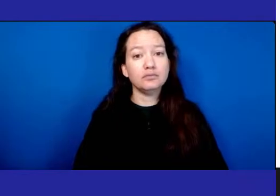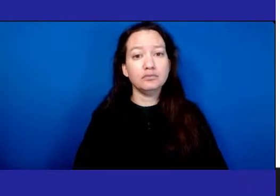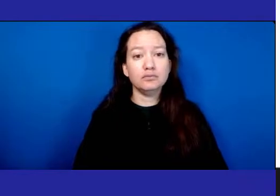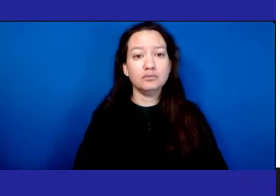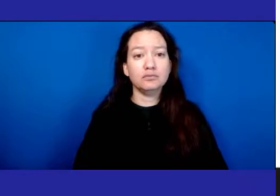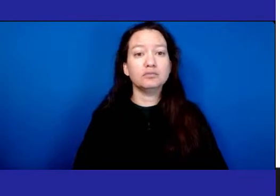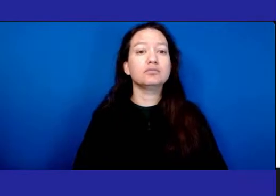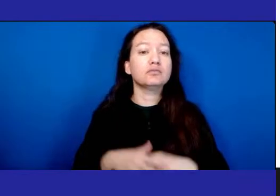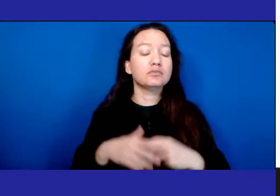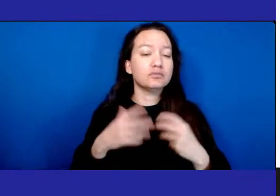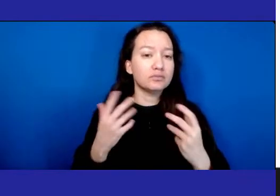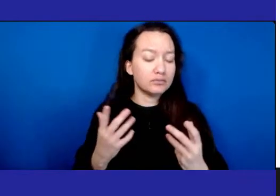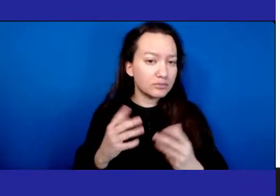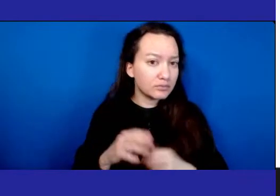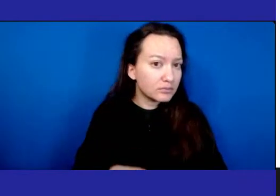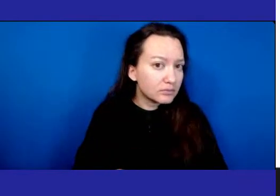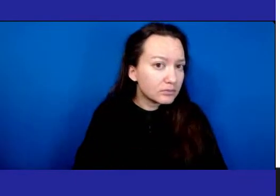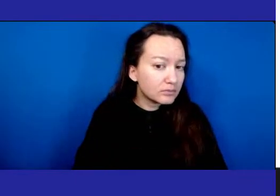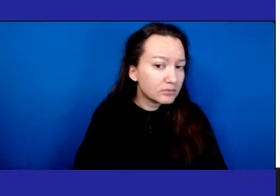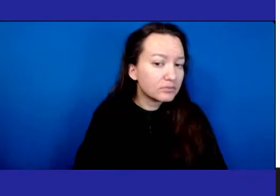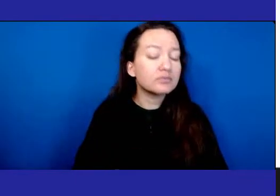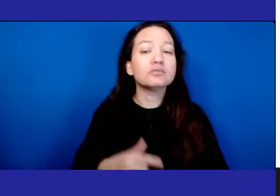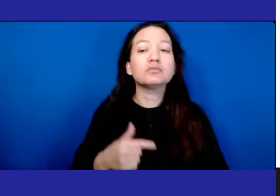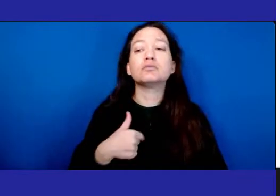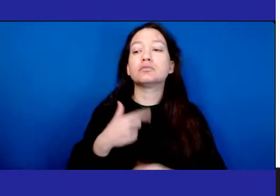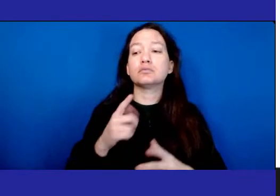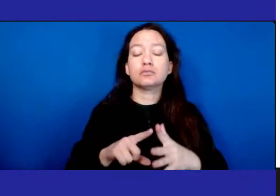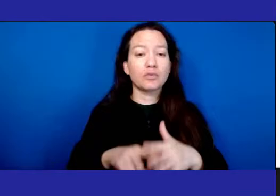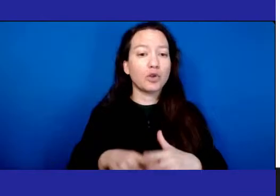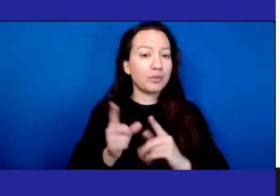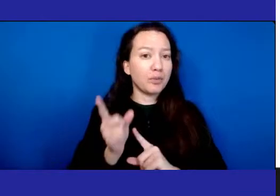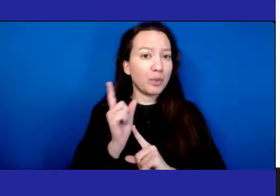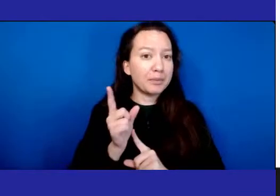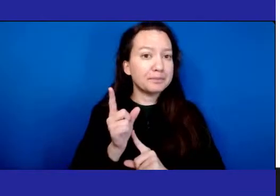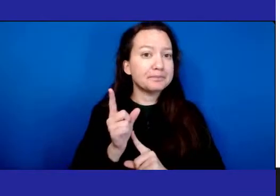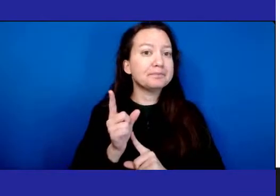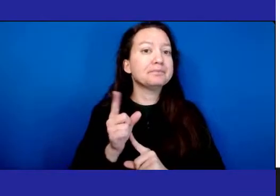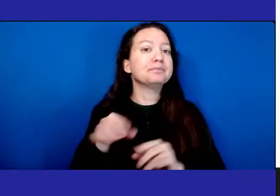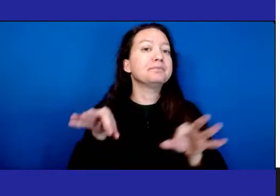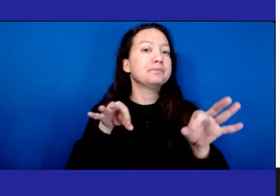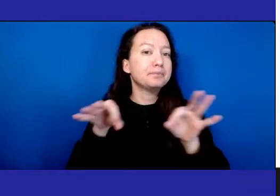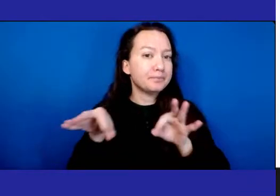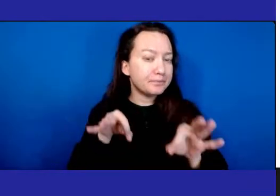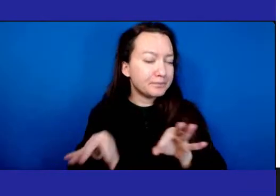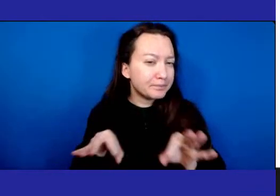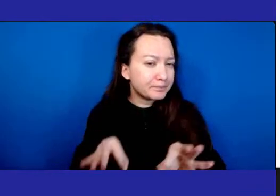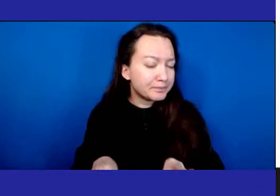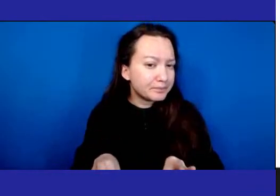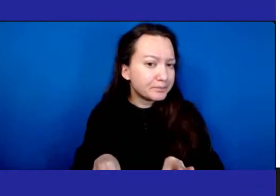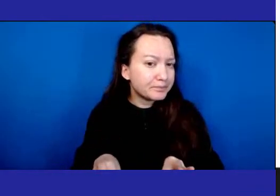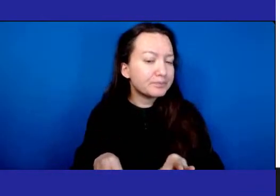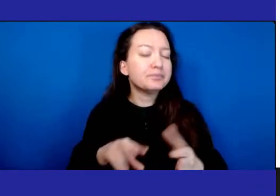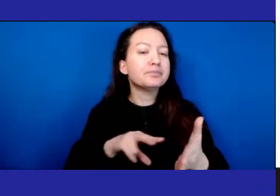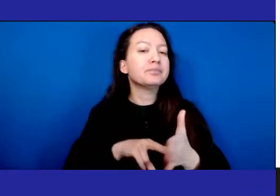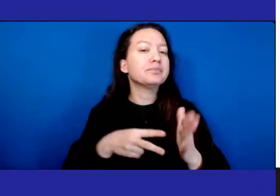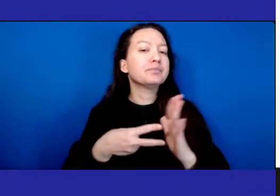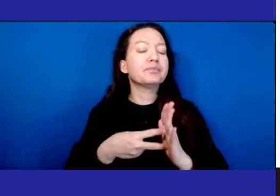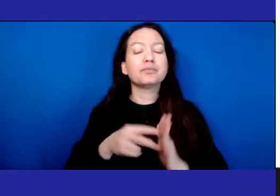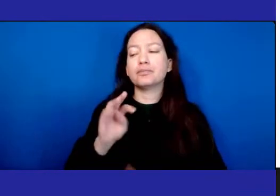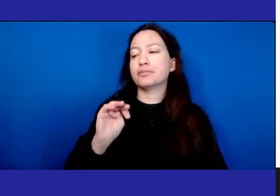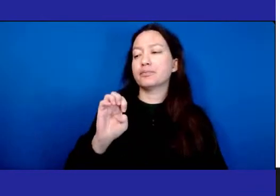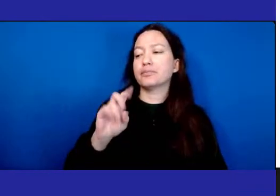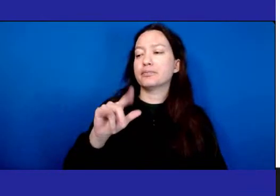So I'd like to start by taking a moment to explain what we mean by Medicare-funded CAP